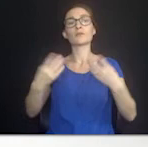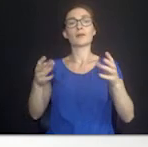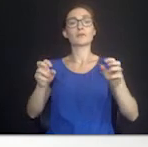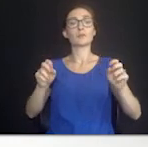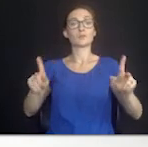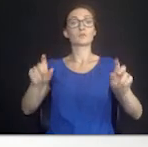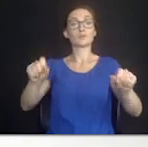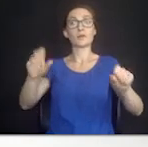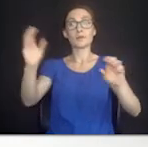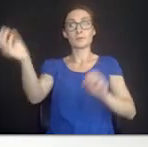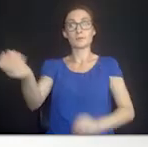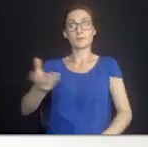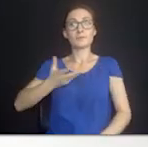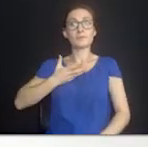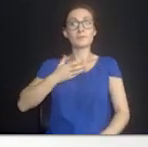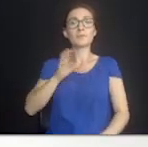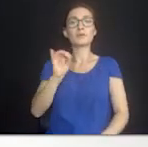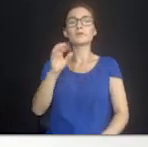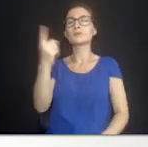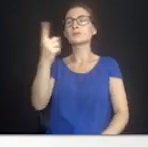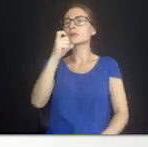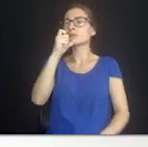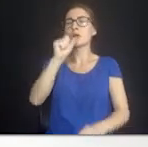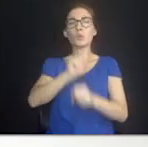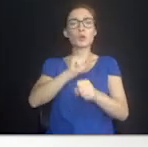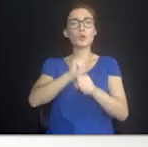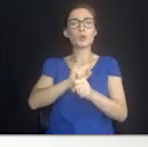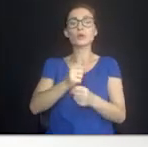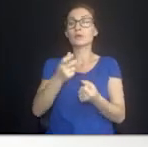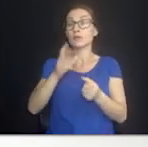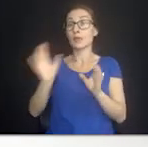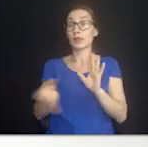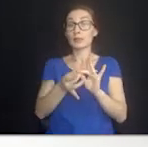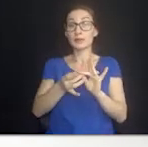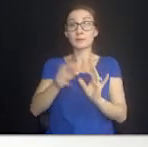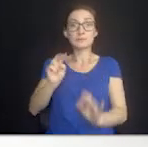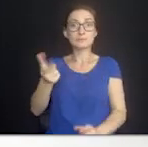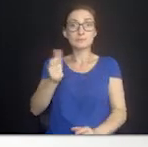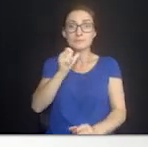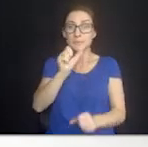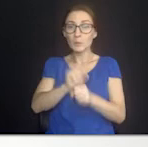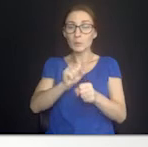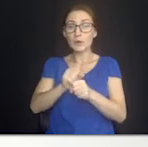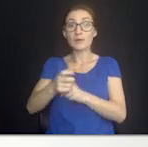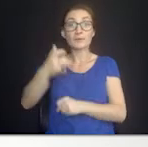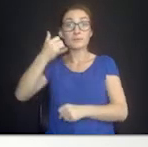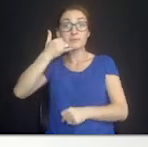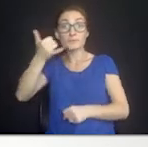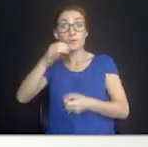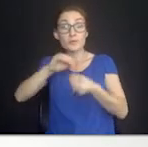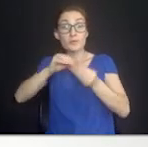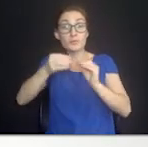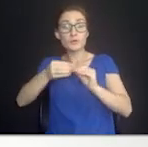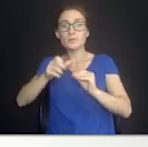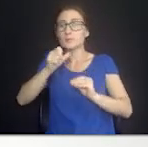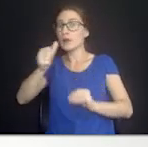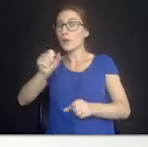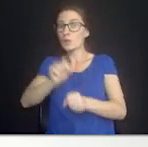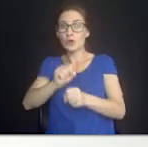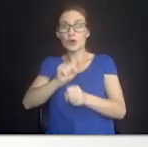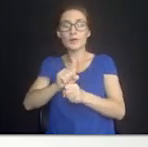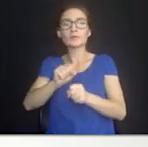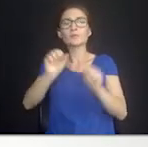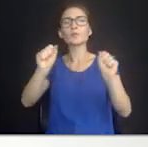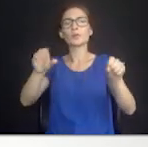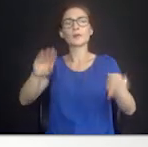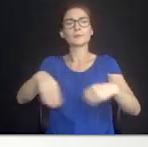provide families an opportunity to let us know if something isn't working, if the web link doesn't work, if the phone number is not working. So we wanted to let